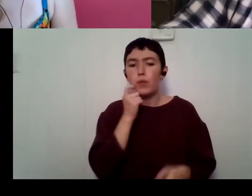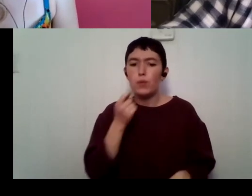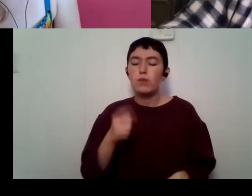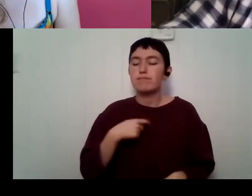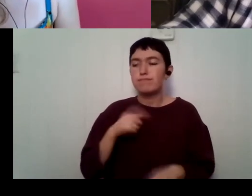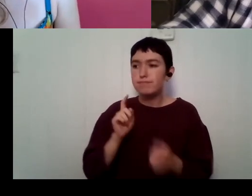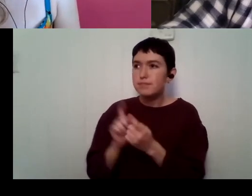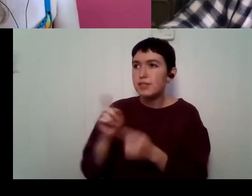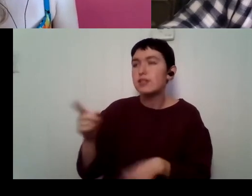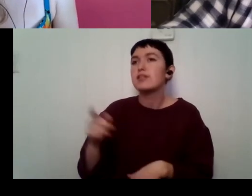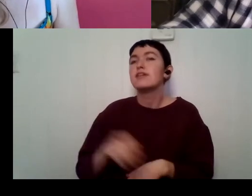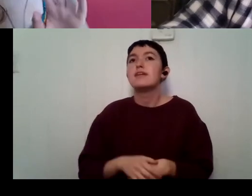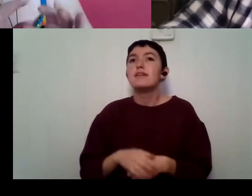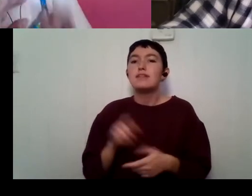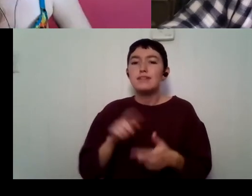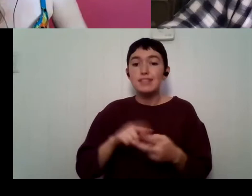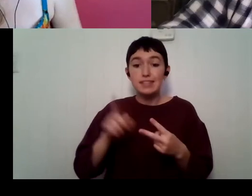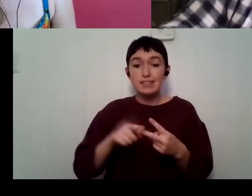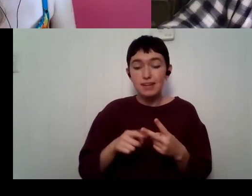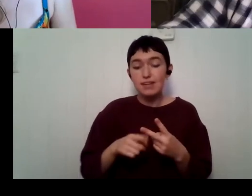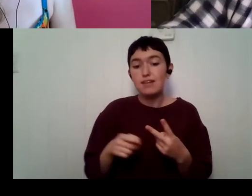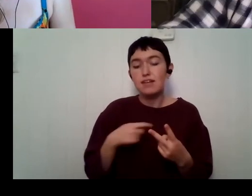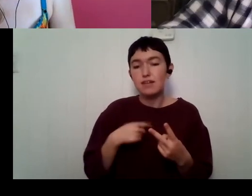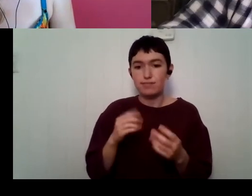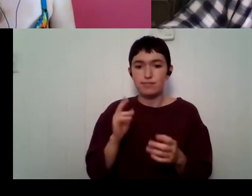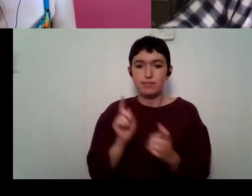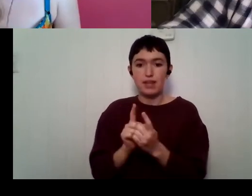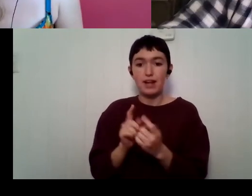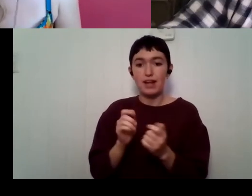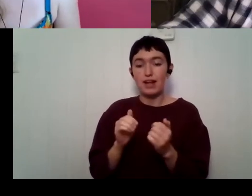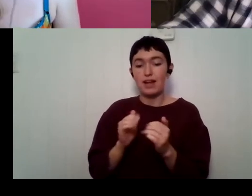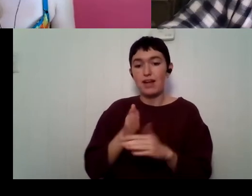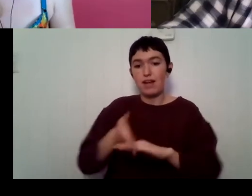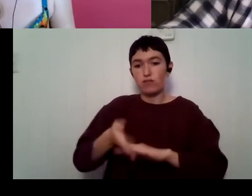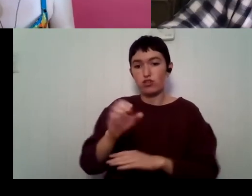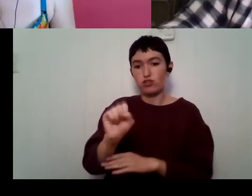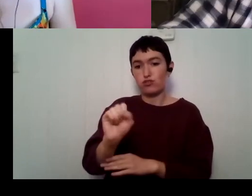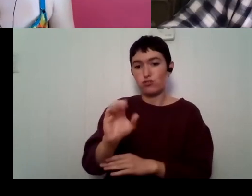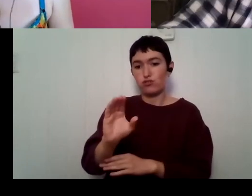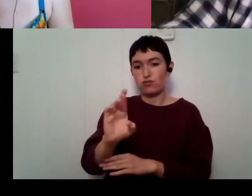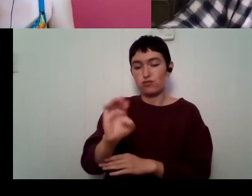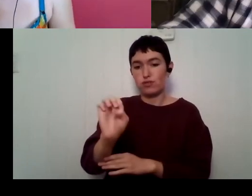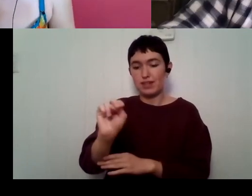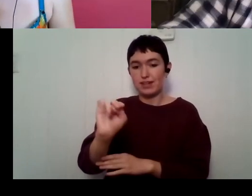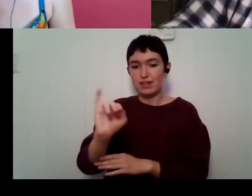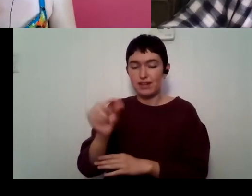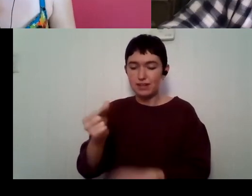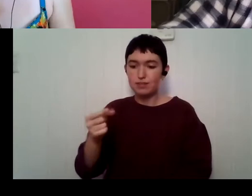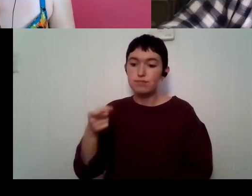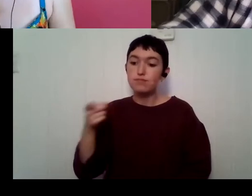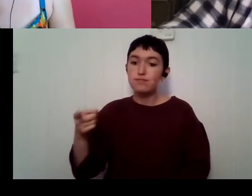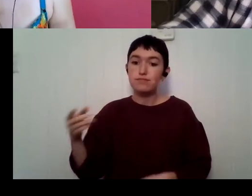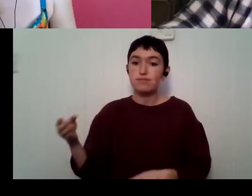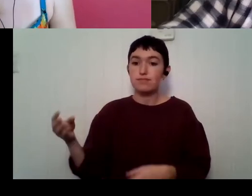screening. And, you know, I remember this is the thing that I still do now. I mean, this is advice she gave me in this meeting